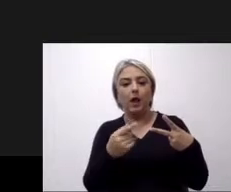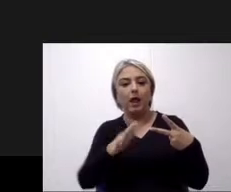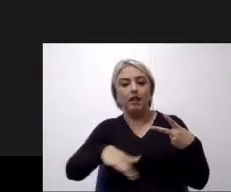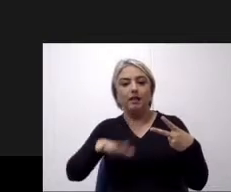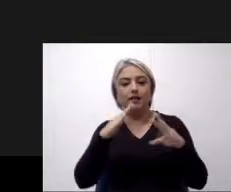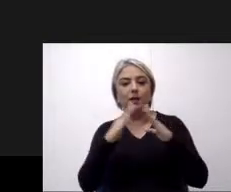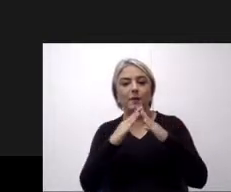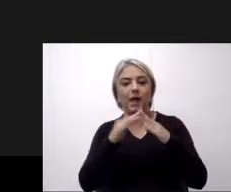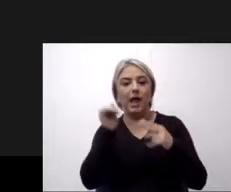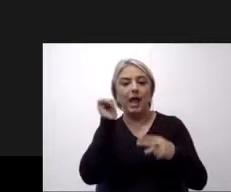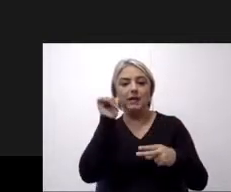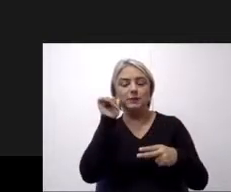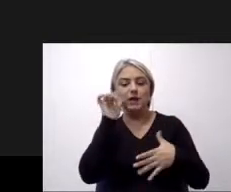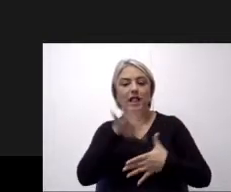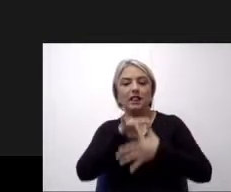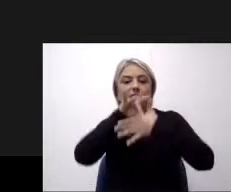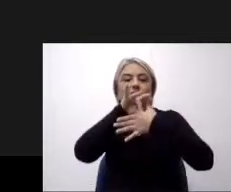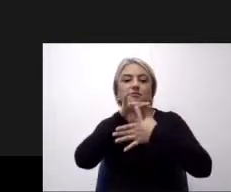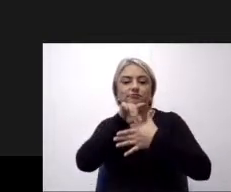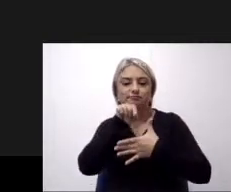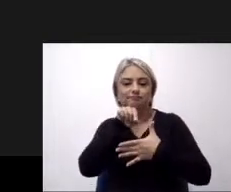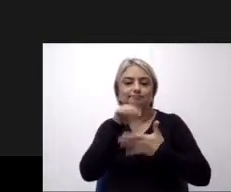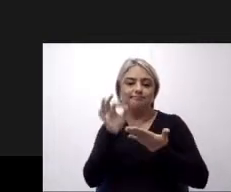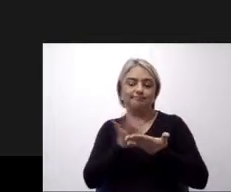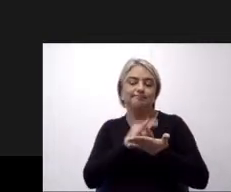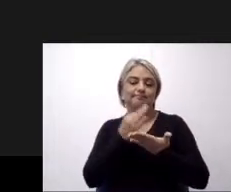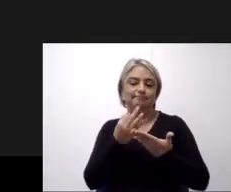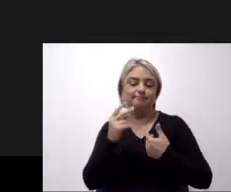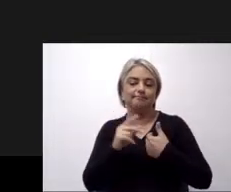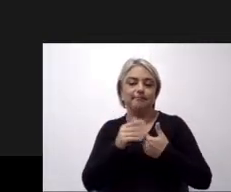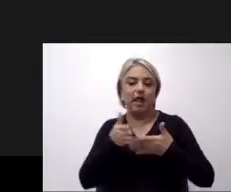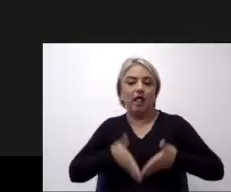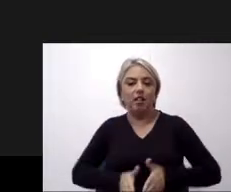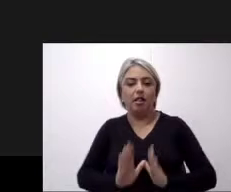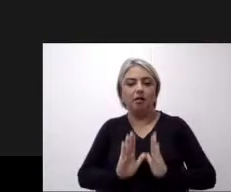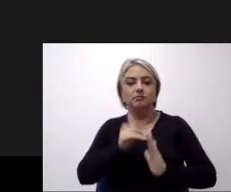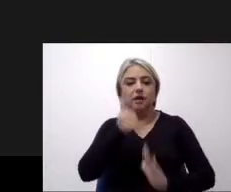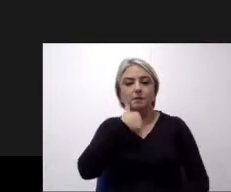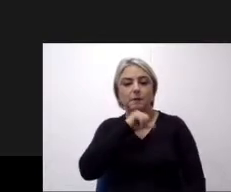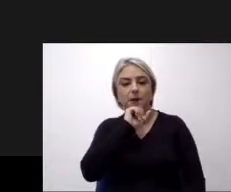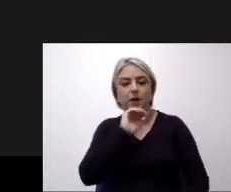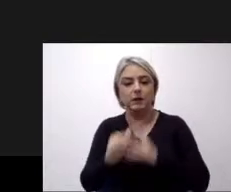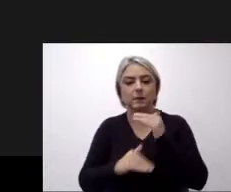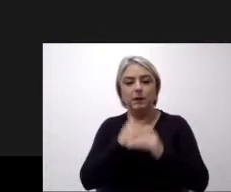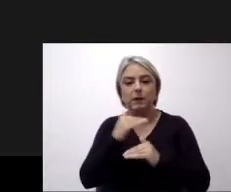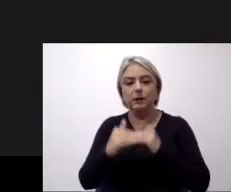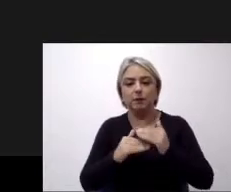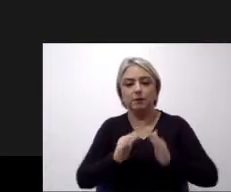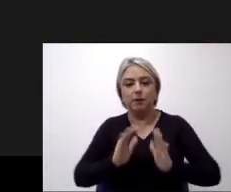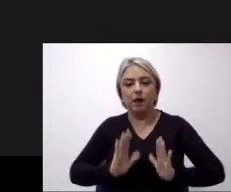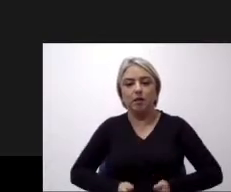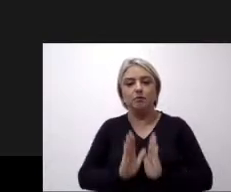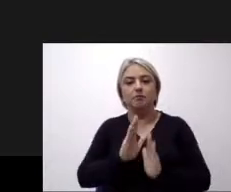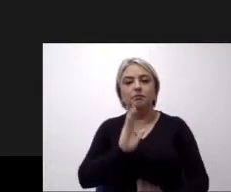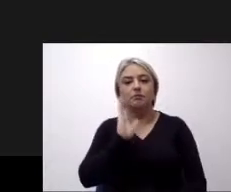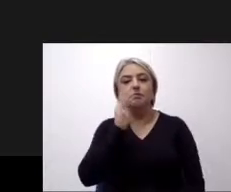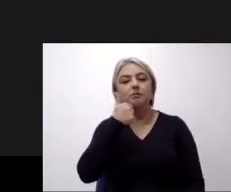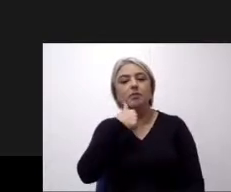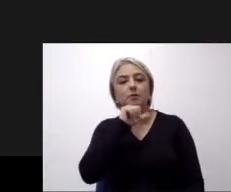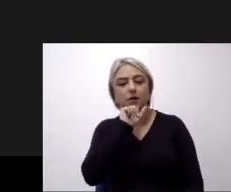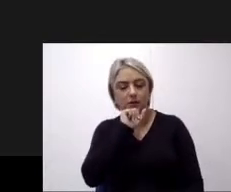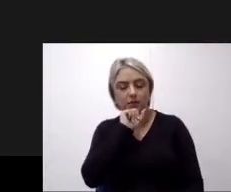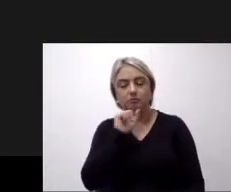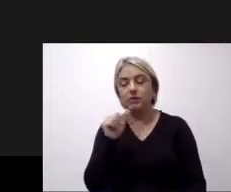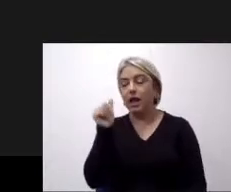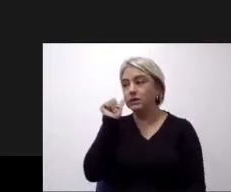reproductive work. In most European states, women who were partly excluded from the labor market